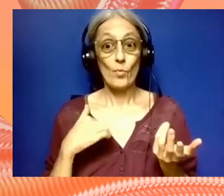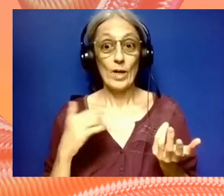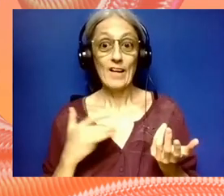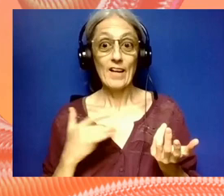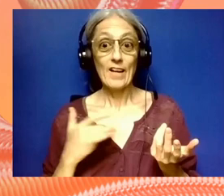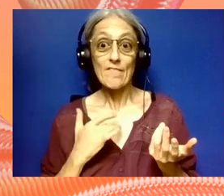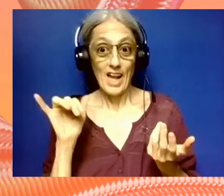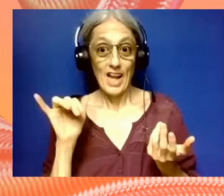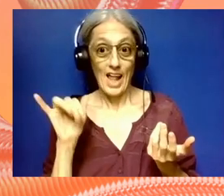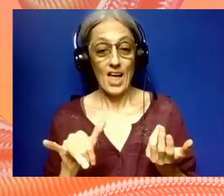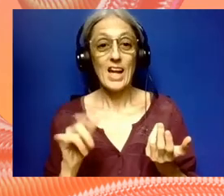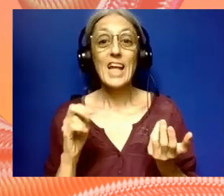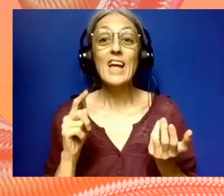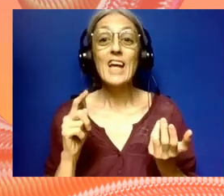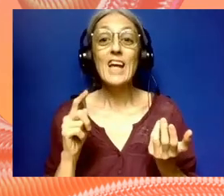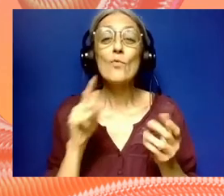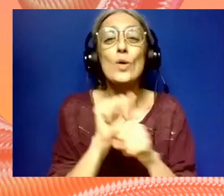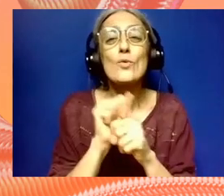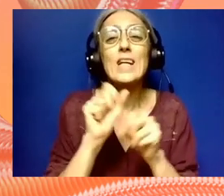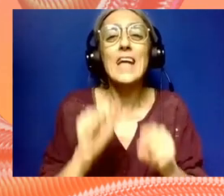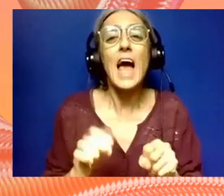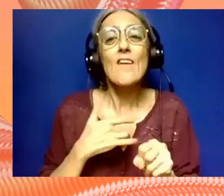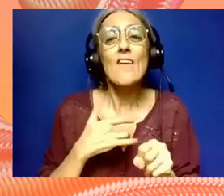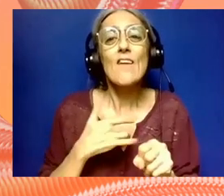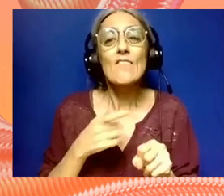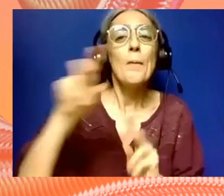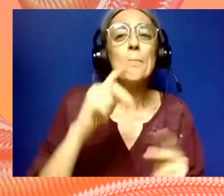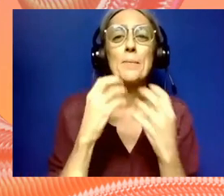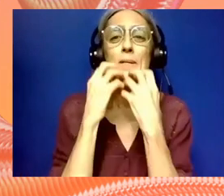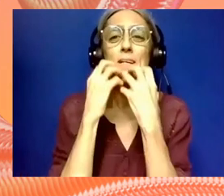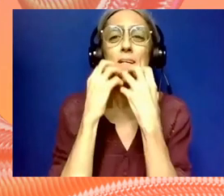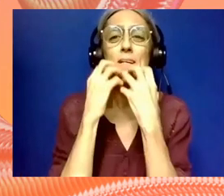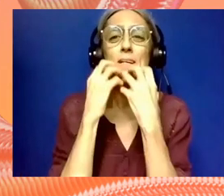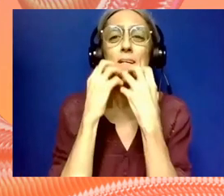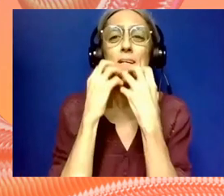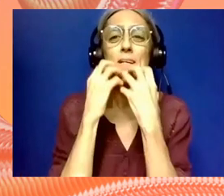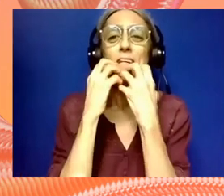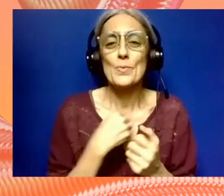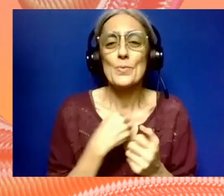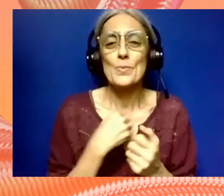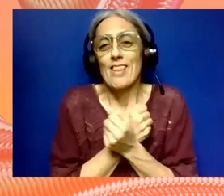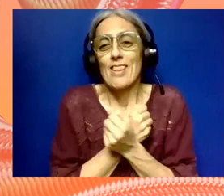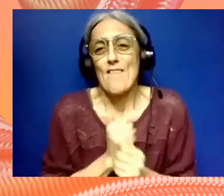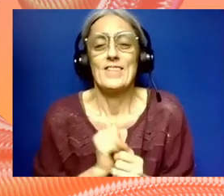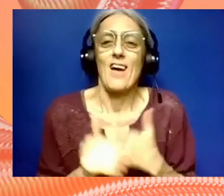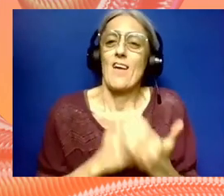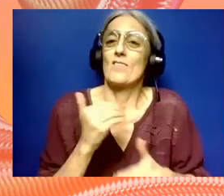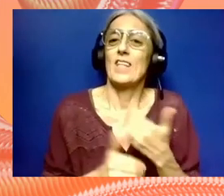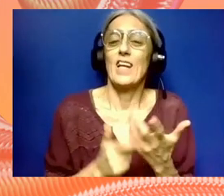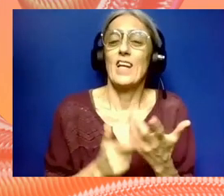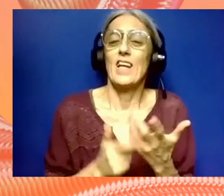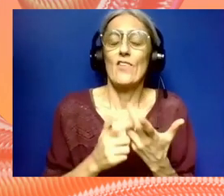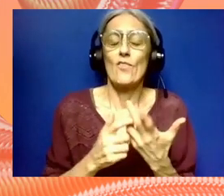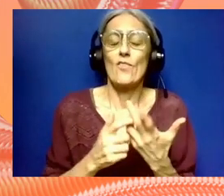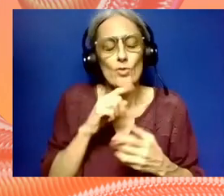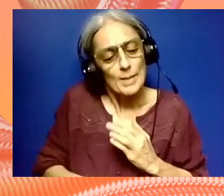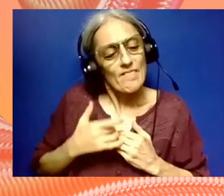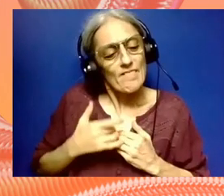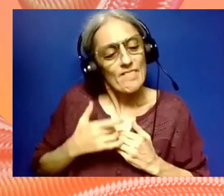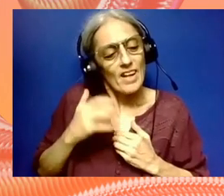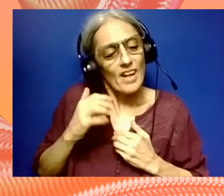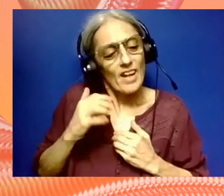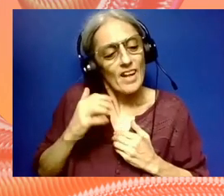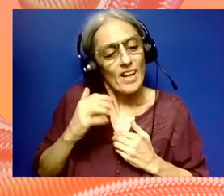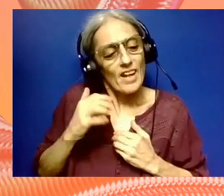for, yeah, I think so much would kind of naturally work itself out. I